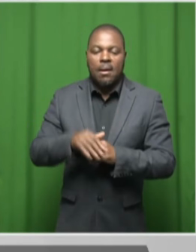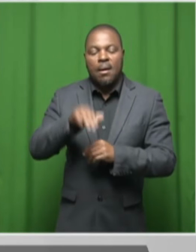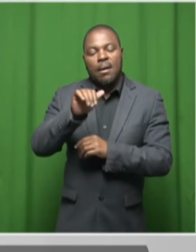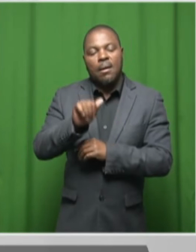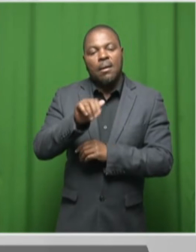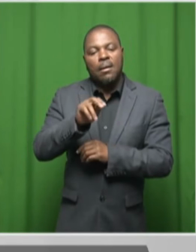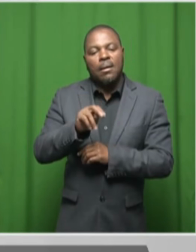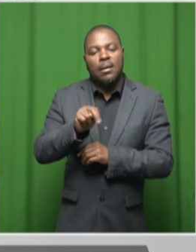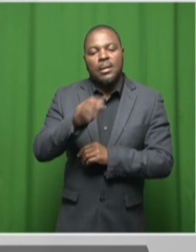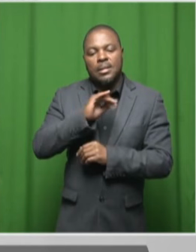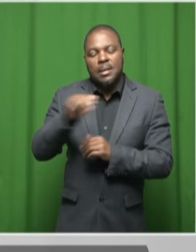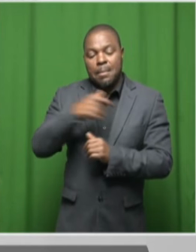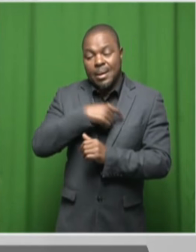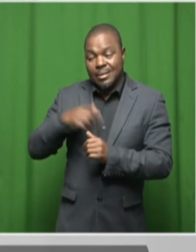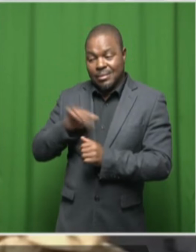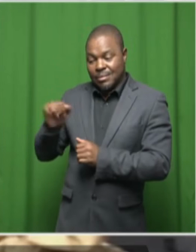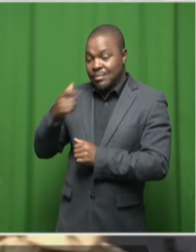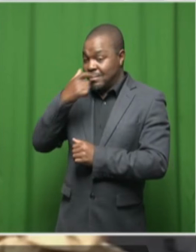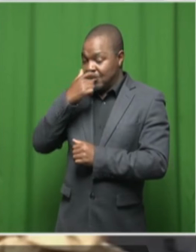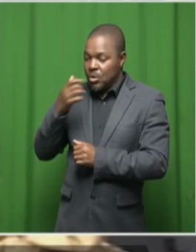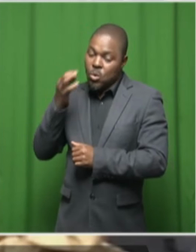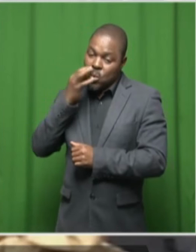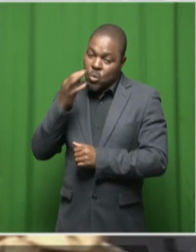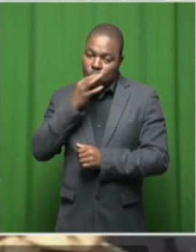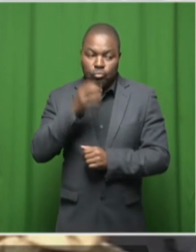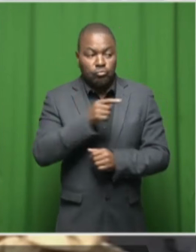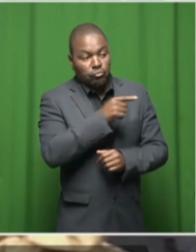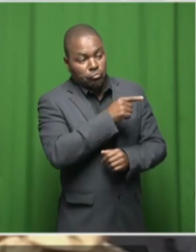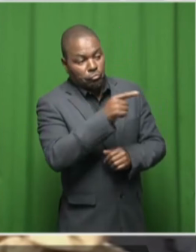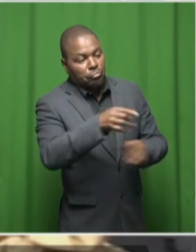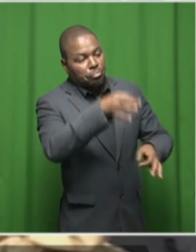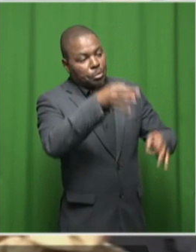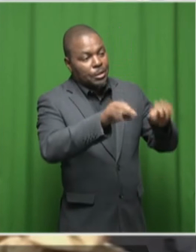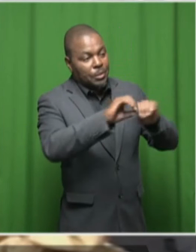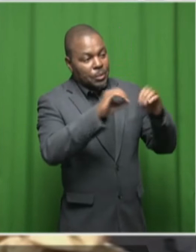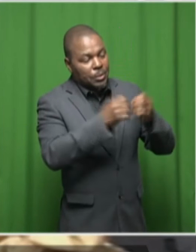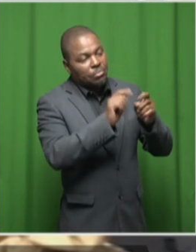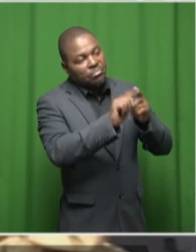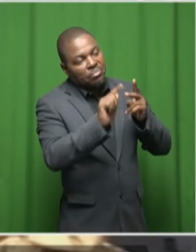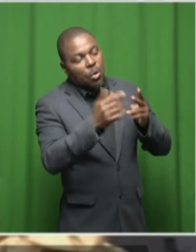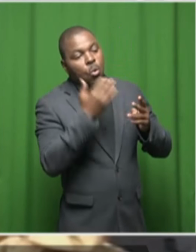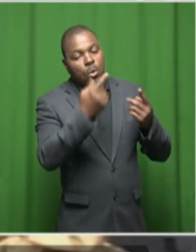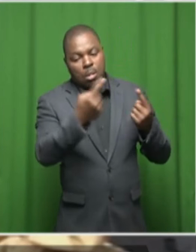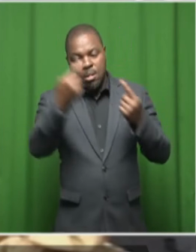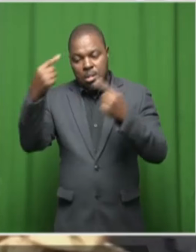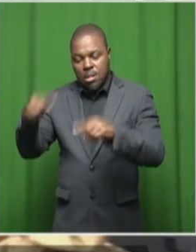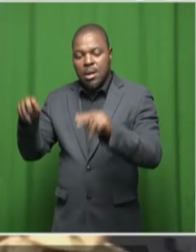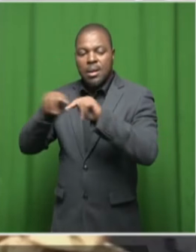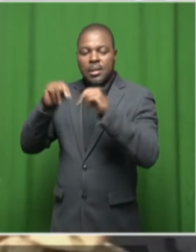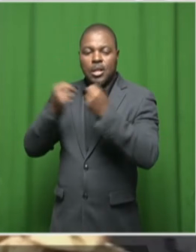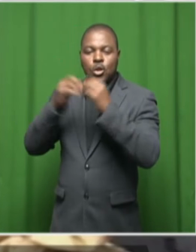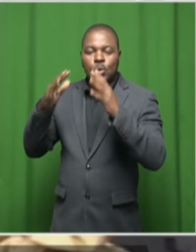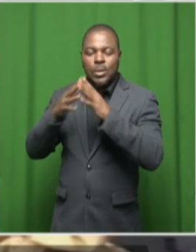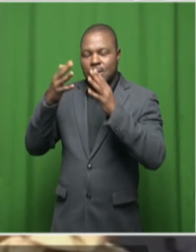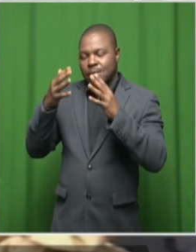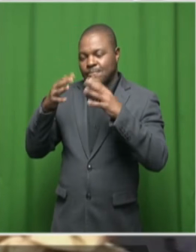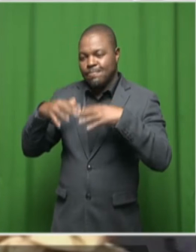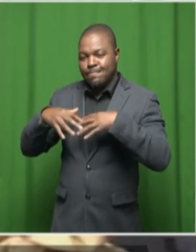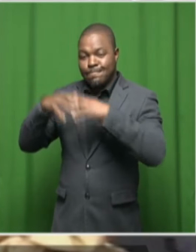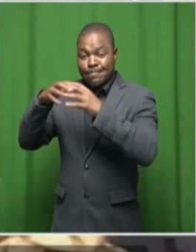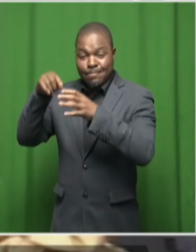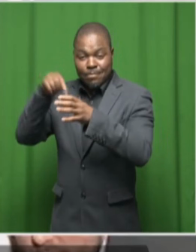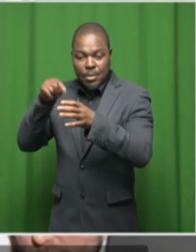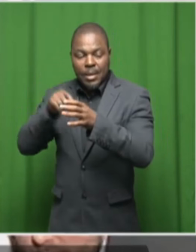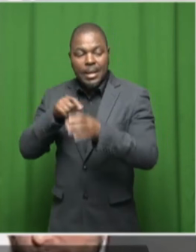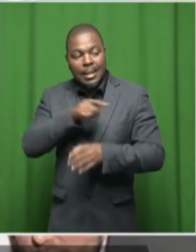ANC, Cyril Ramaphosa, says that various parties that come together to form a government of national unity have to, of